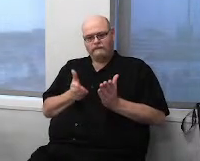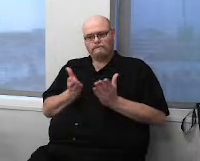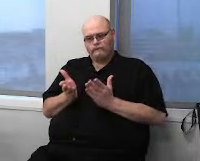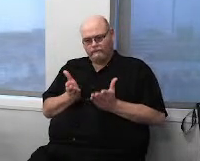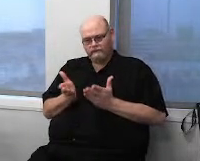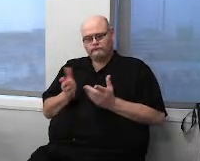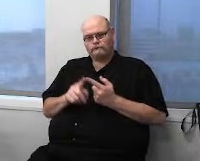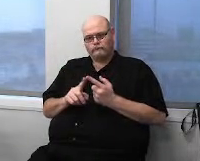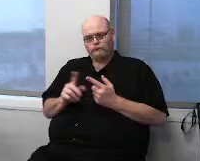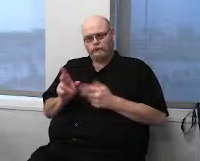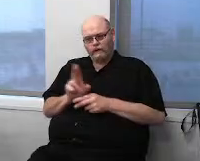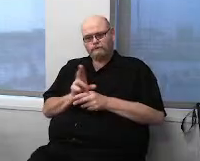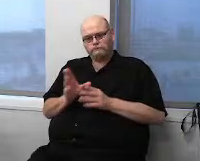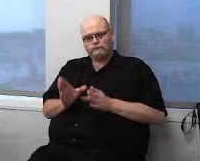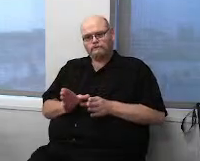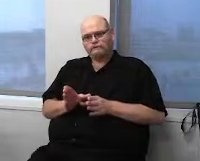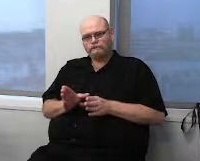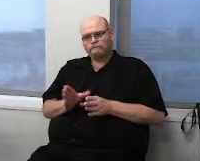serve a customer